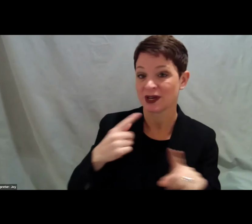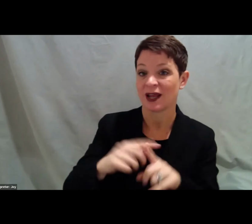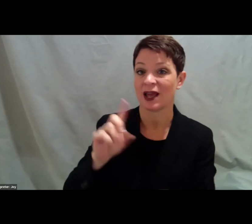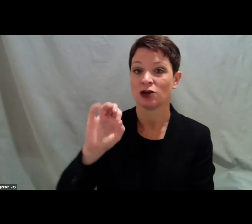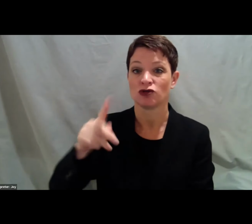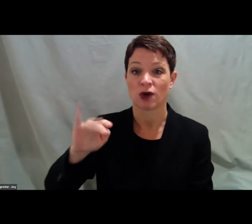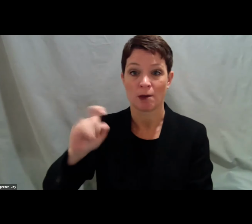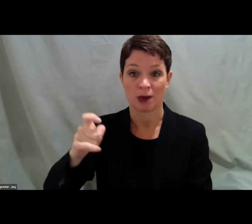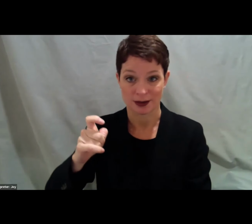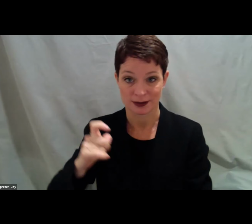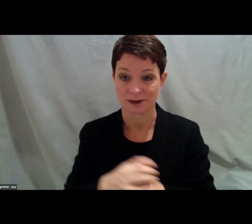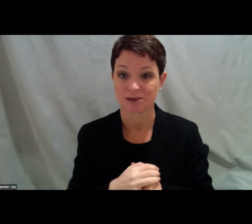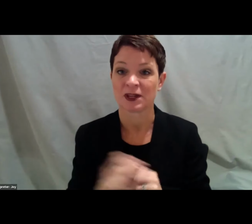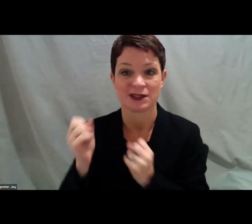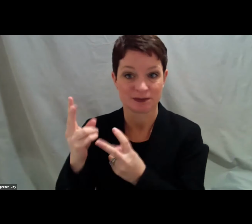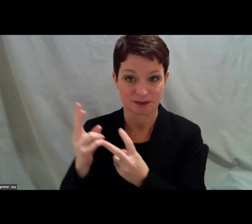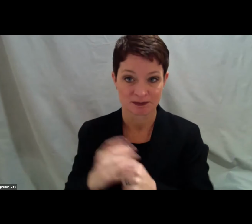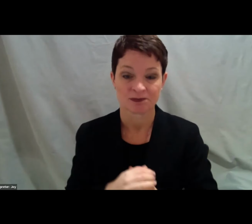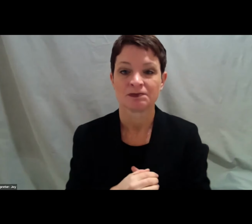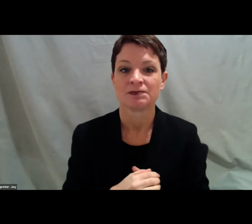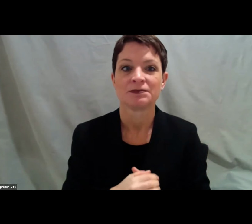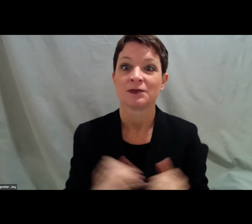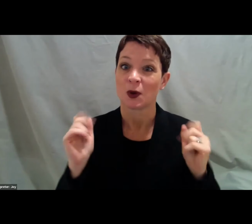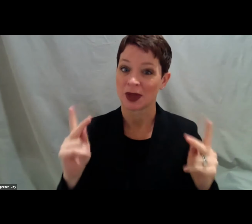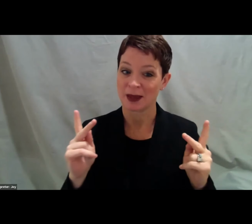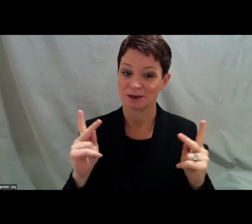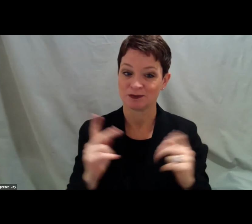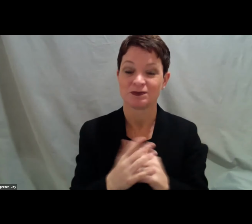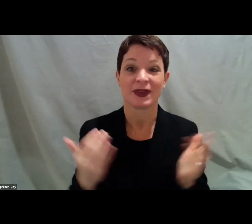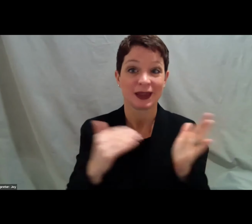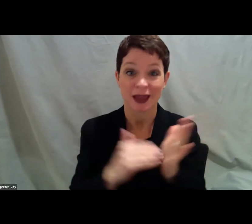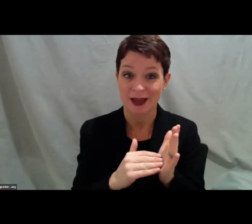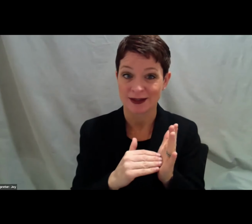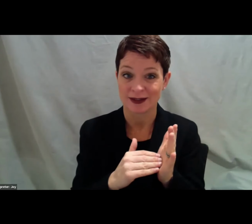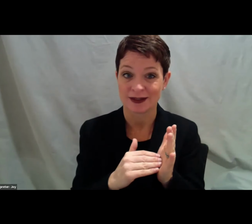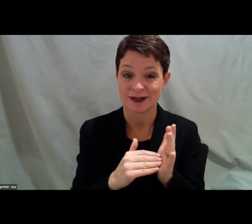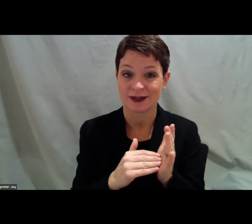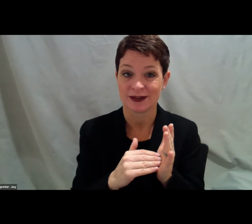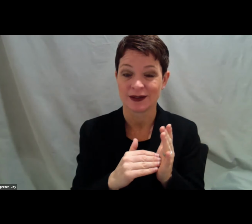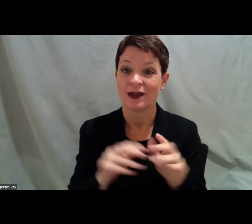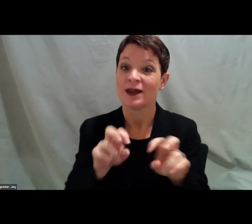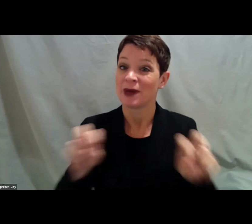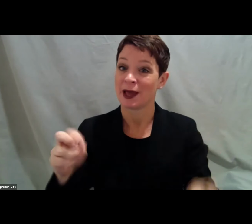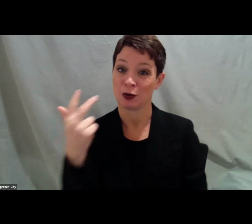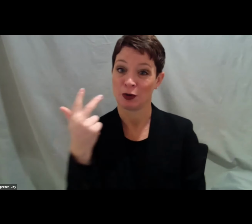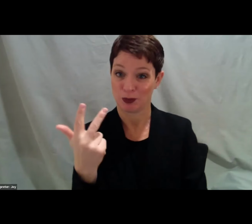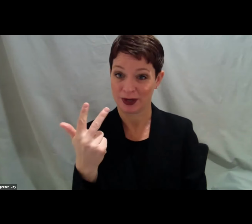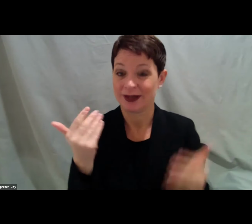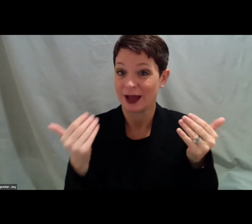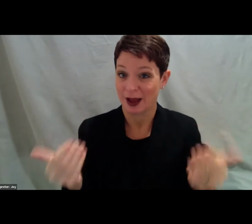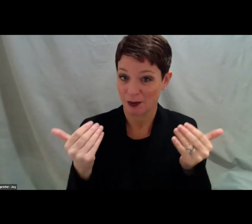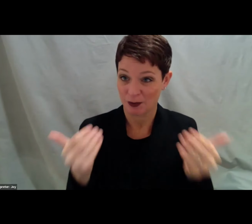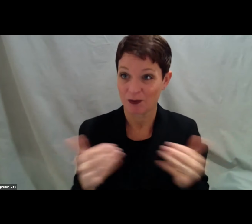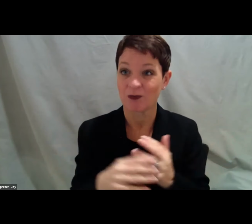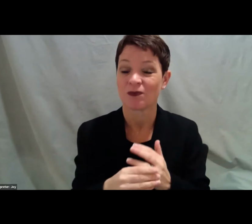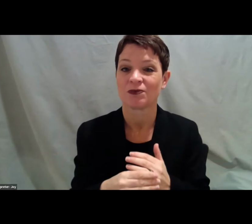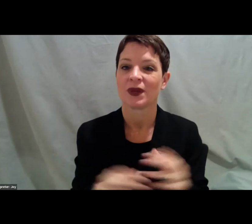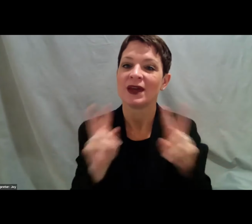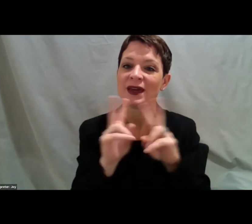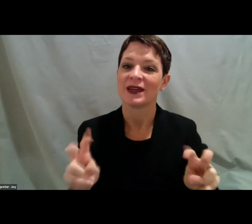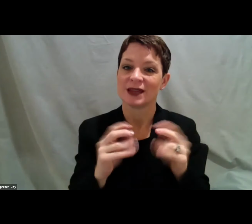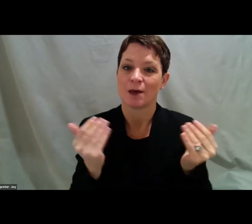Dropbox. All right, and again, this is panel 3, examining